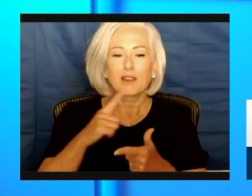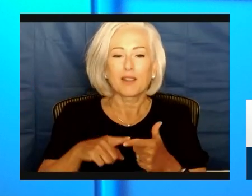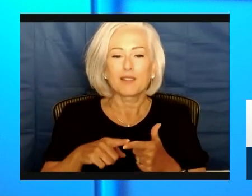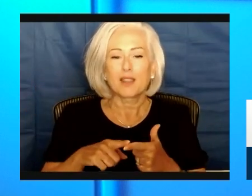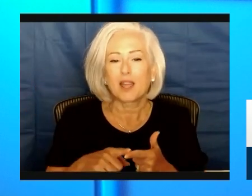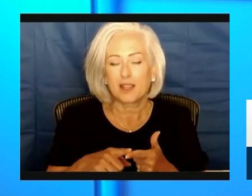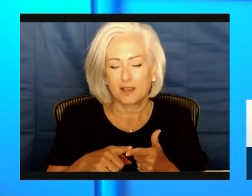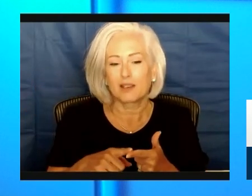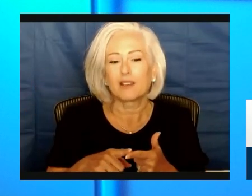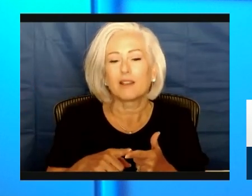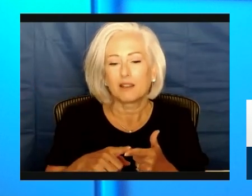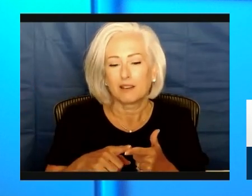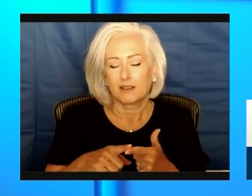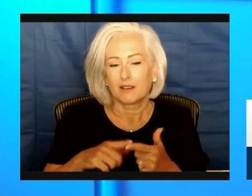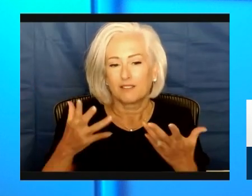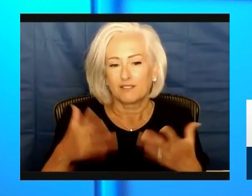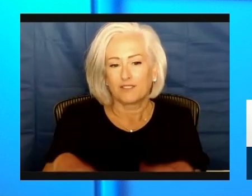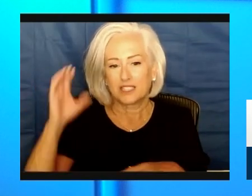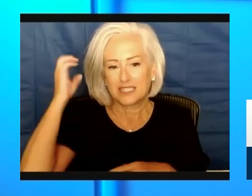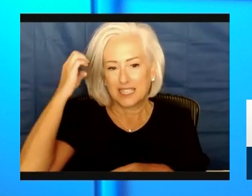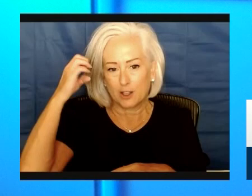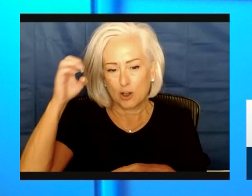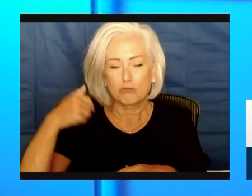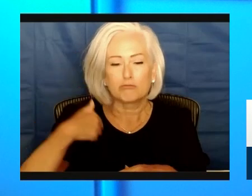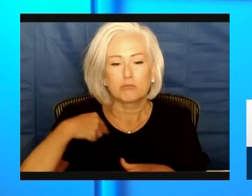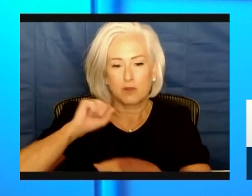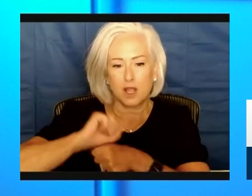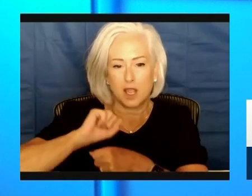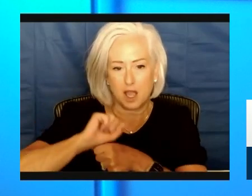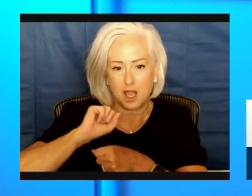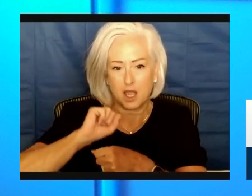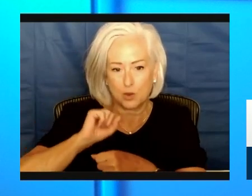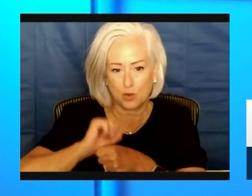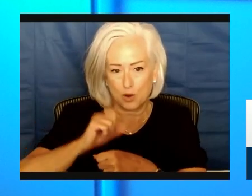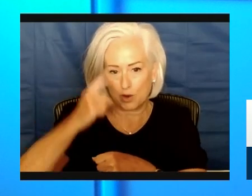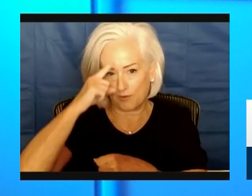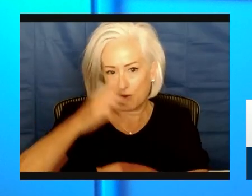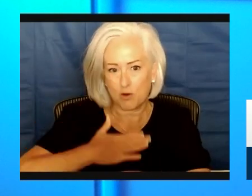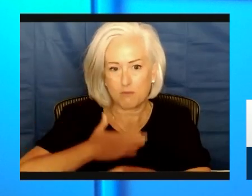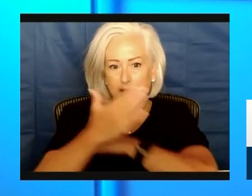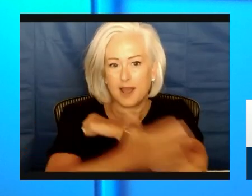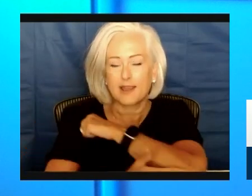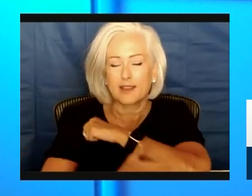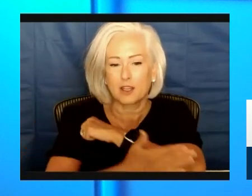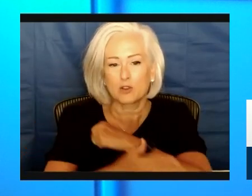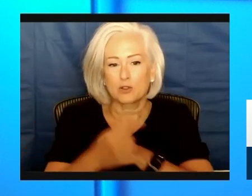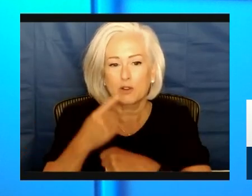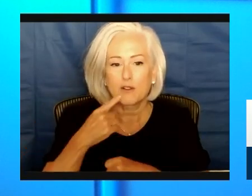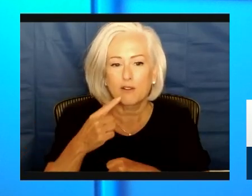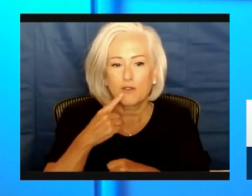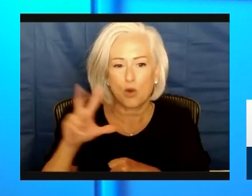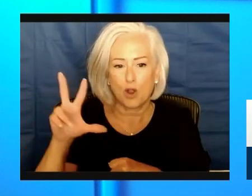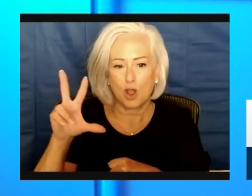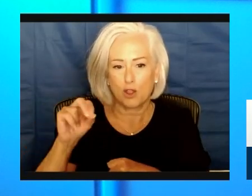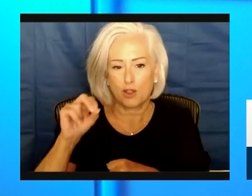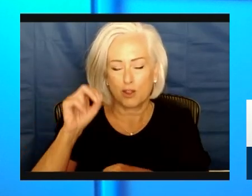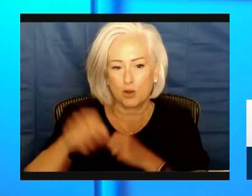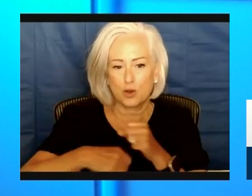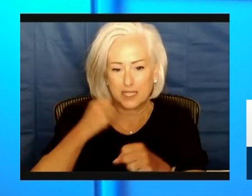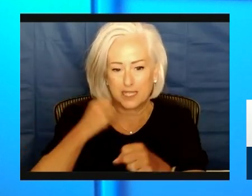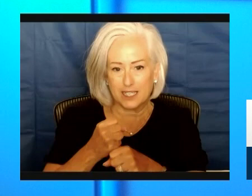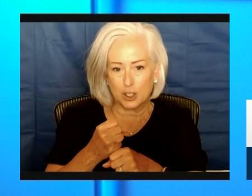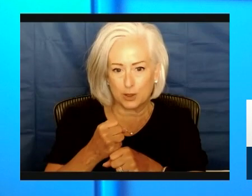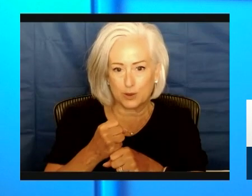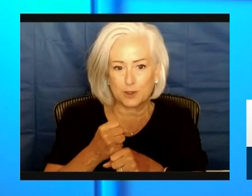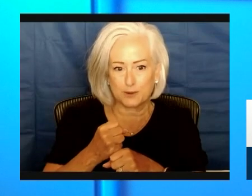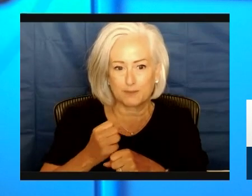Then I have been serving for my country for the last 3 decades as a general practitioner and